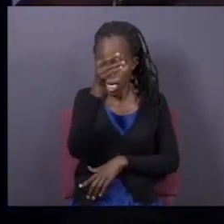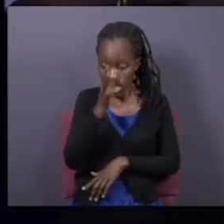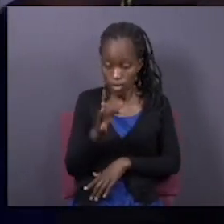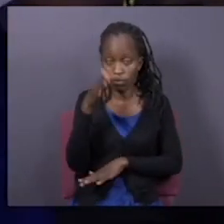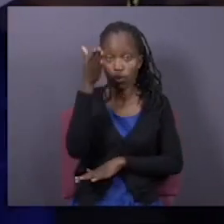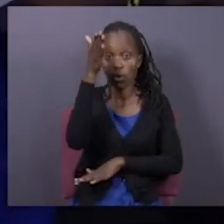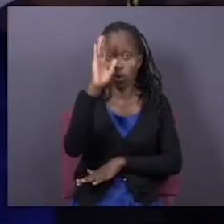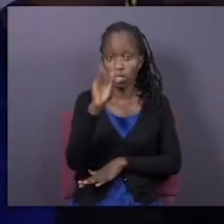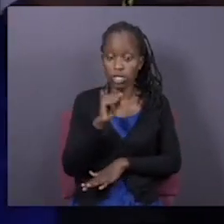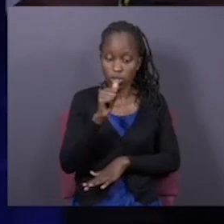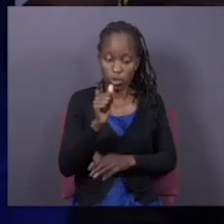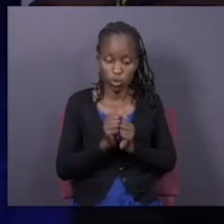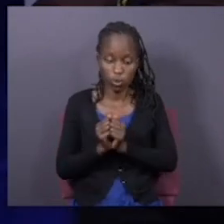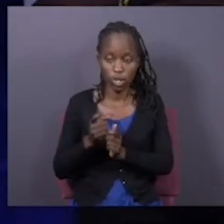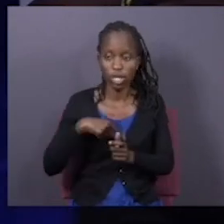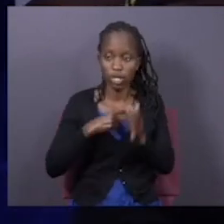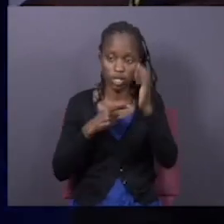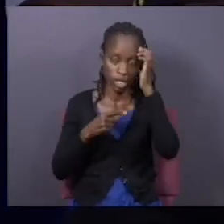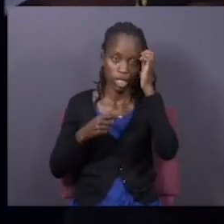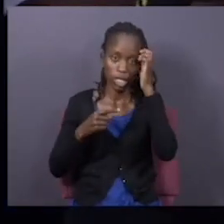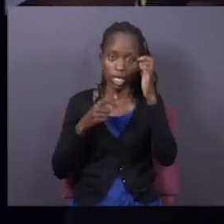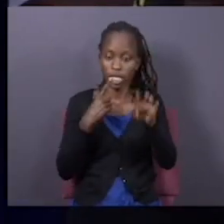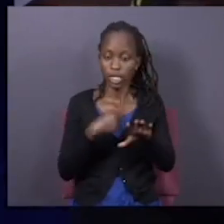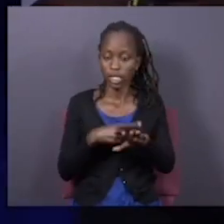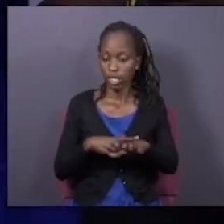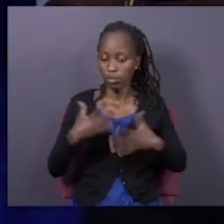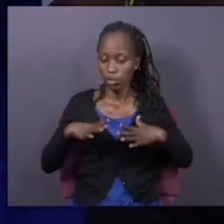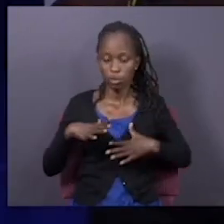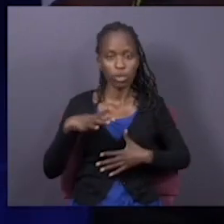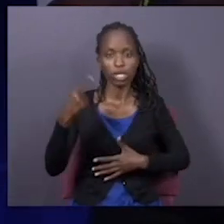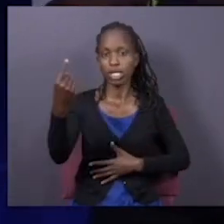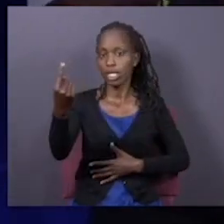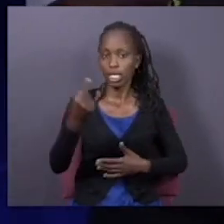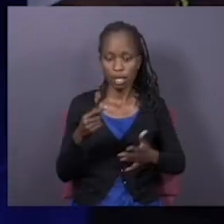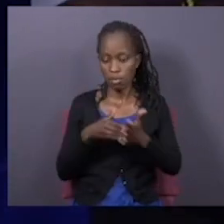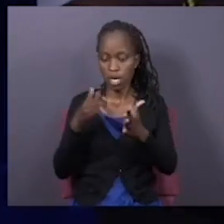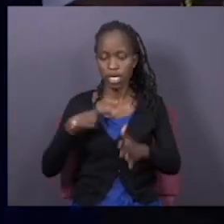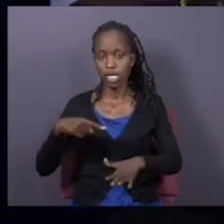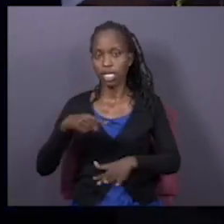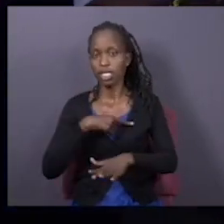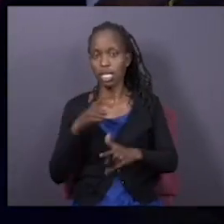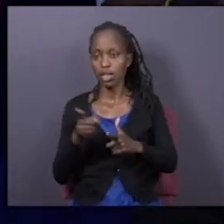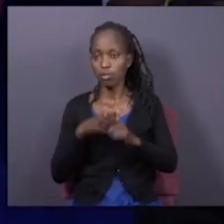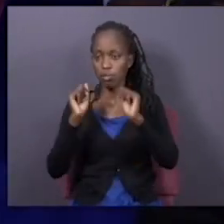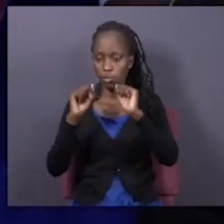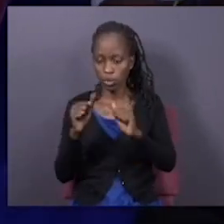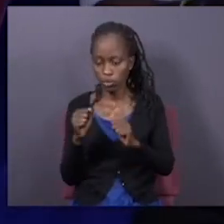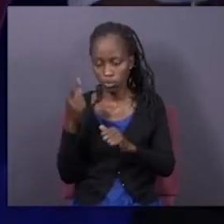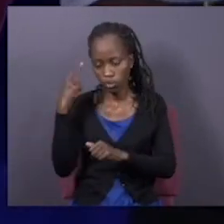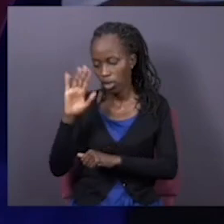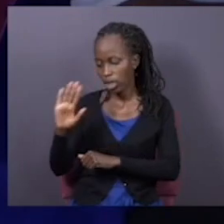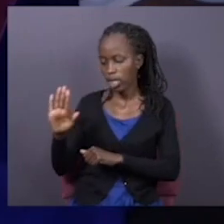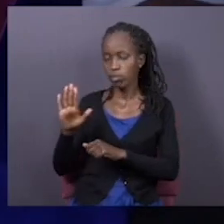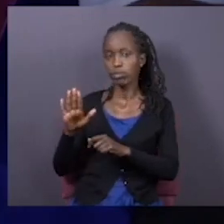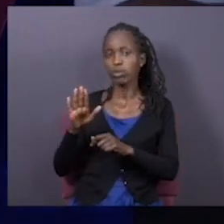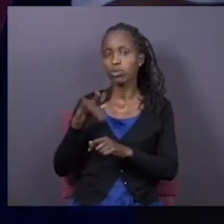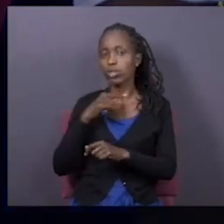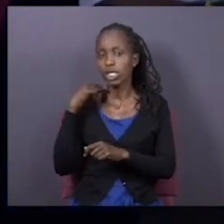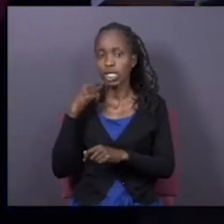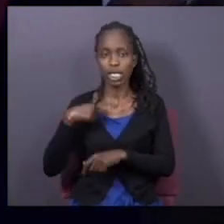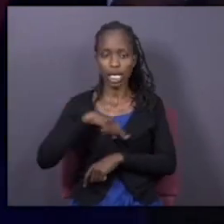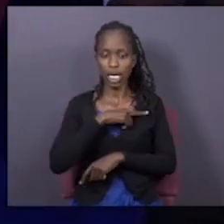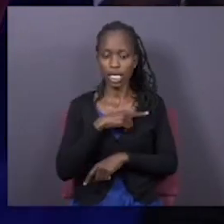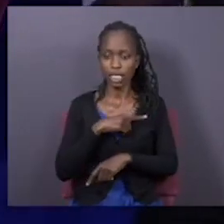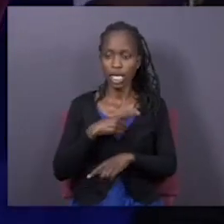had not been on our side when people attacked us, they would have swallowed us up alive. When